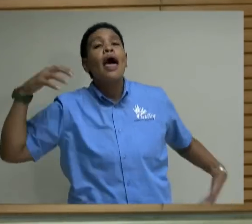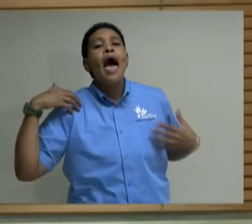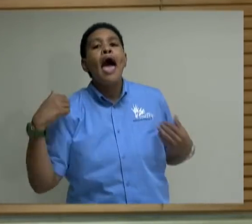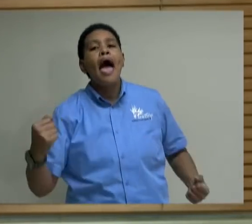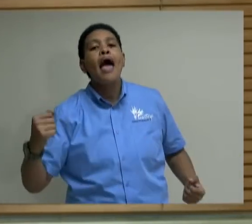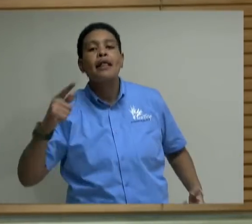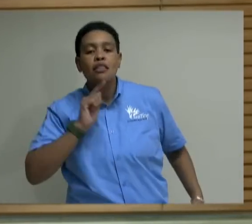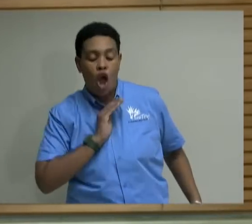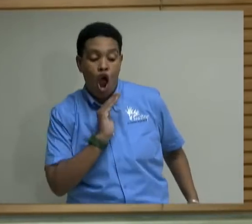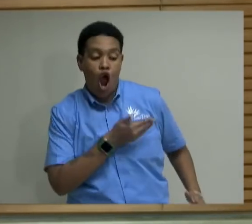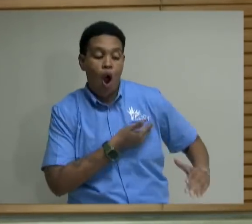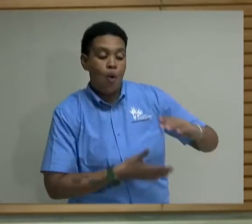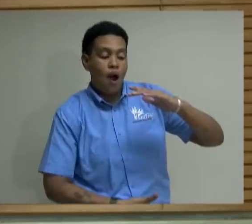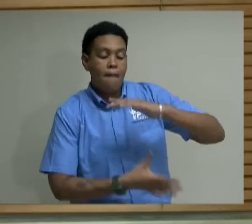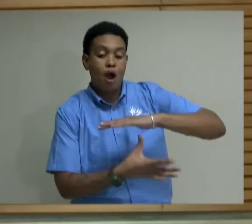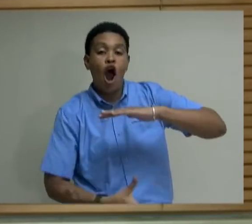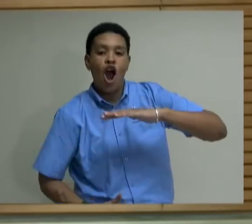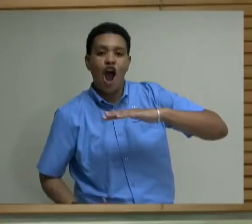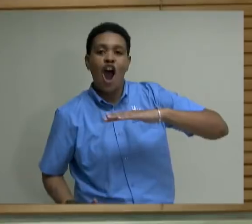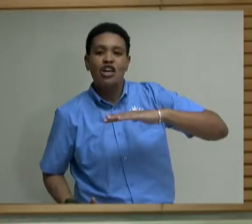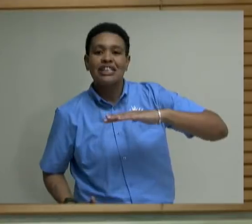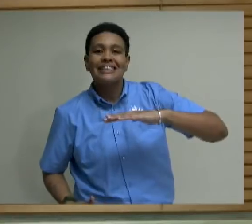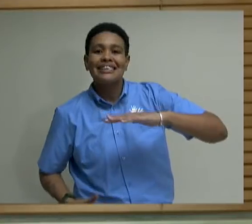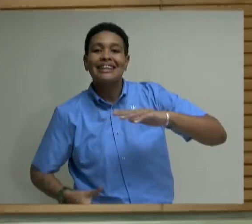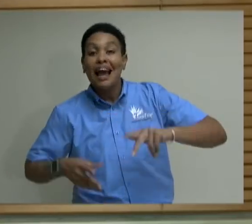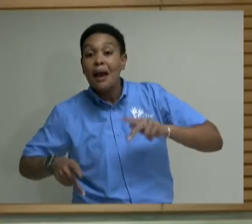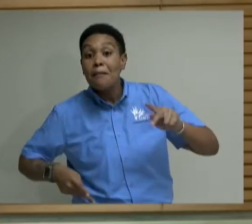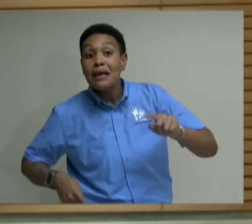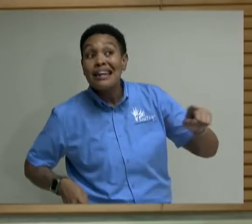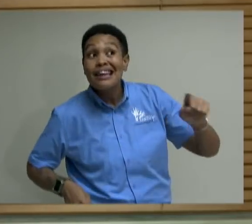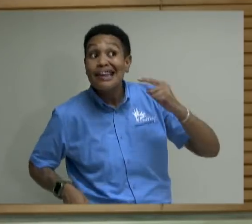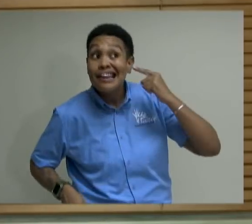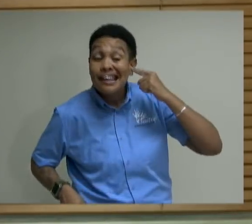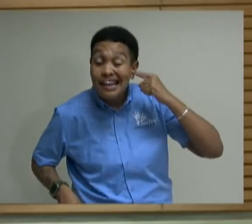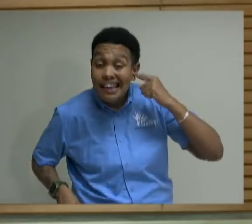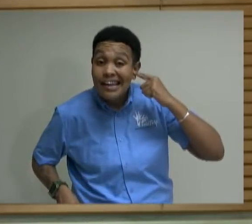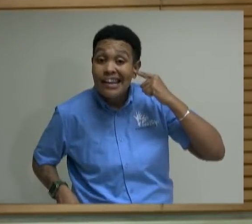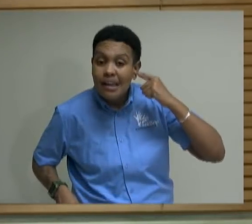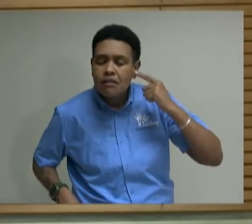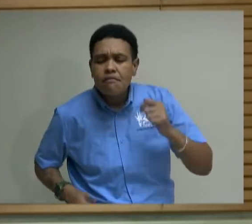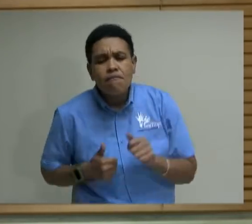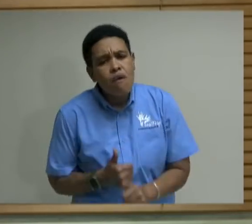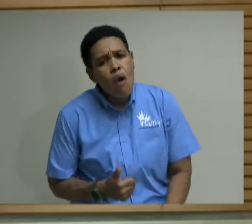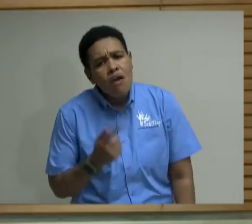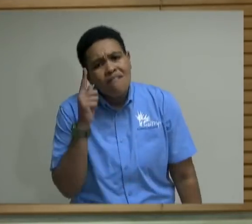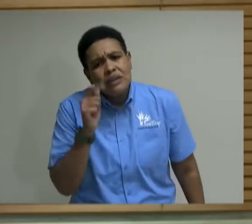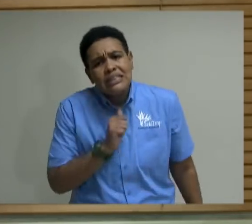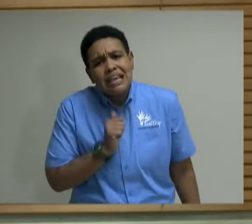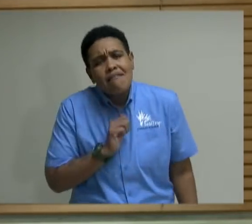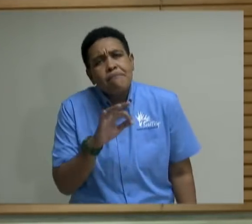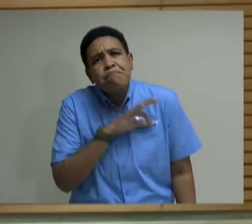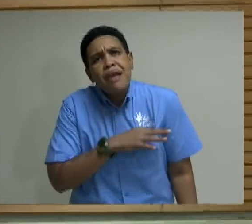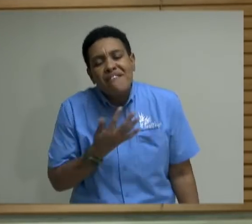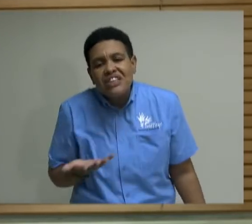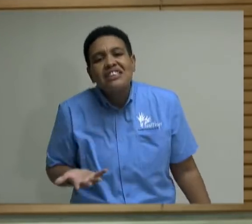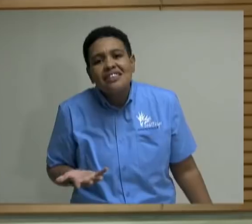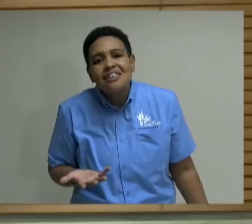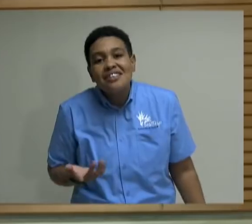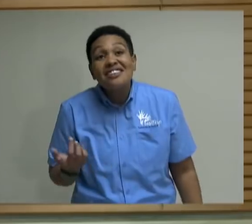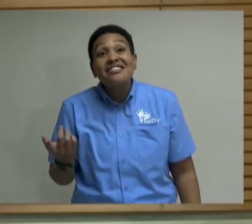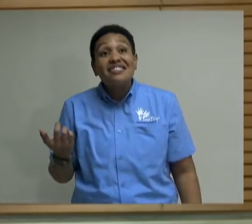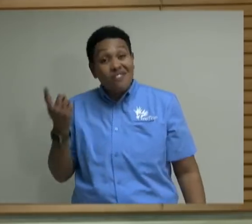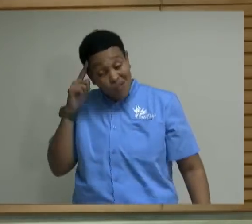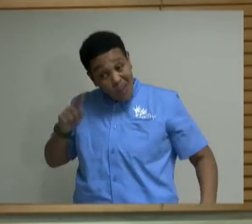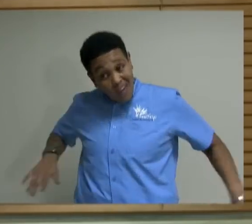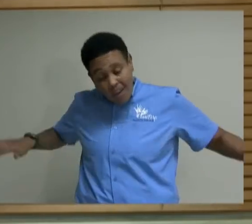was our priority, and the people cooperated in their own interests. And again, all of this